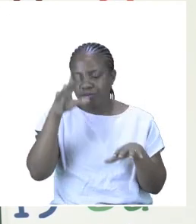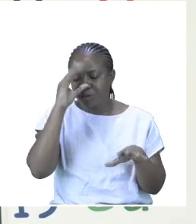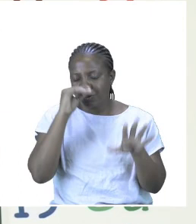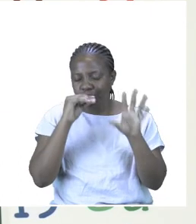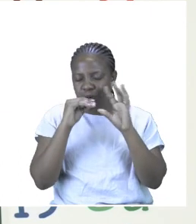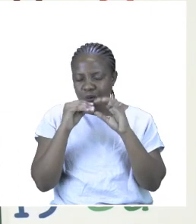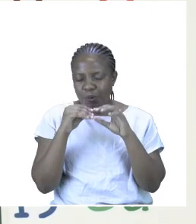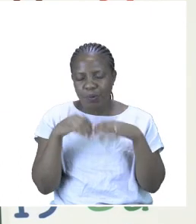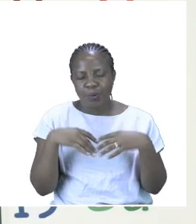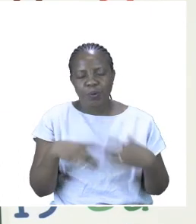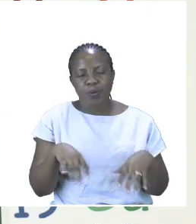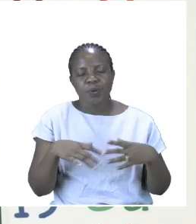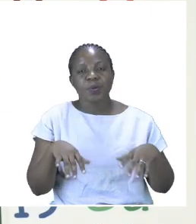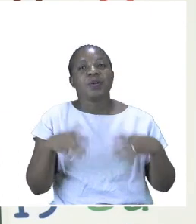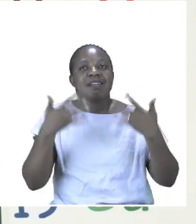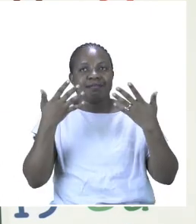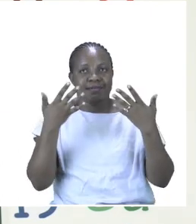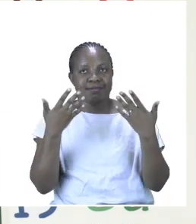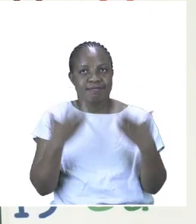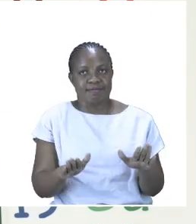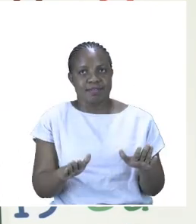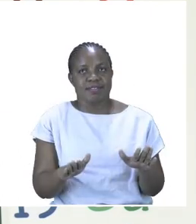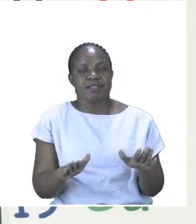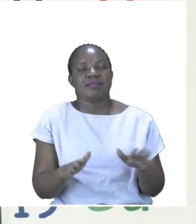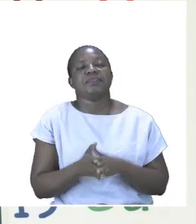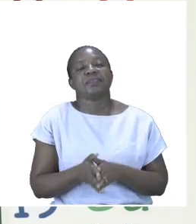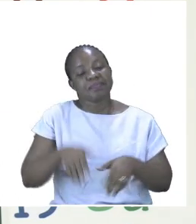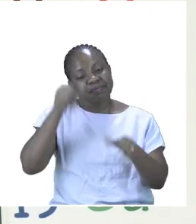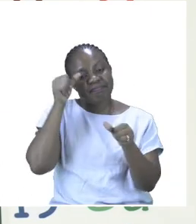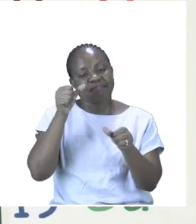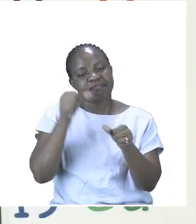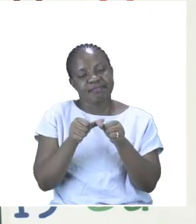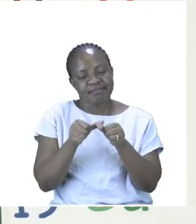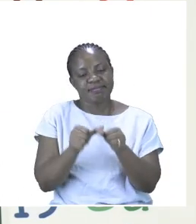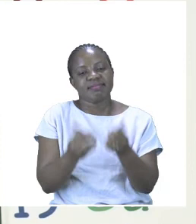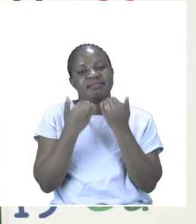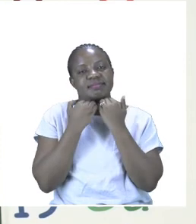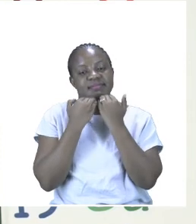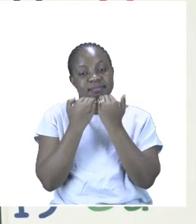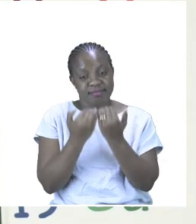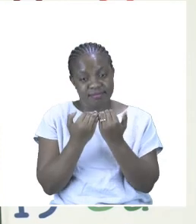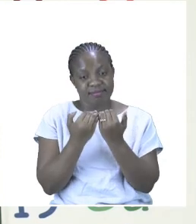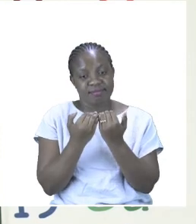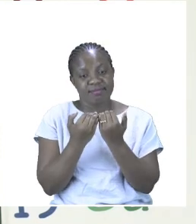day. Remember, boys and girls, it's very important for us to